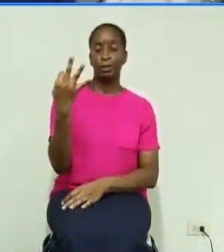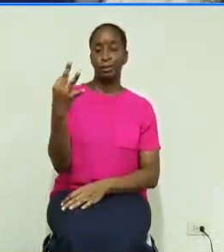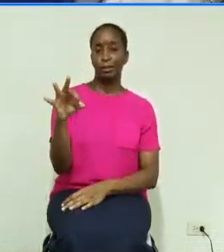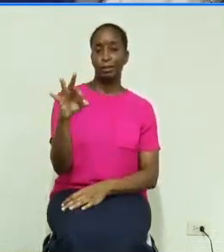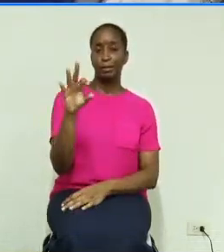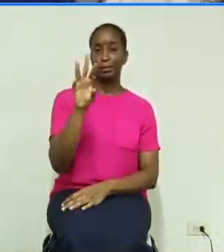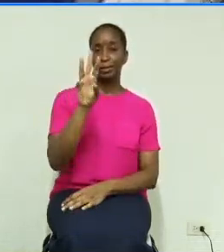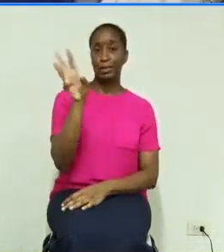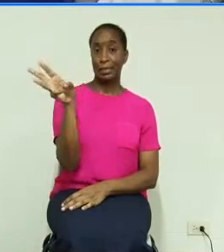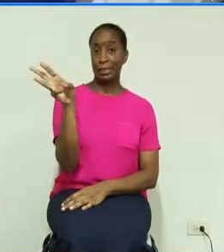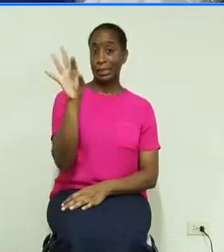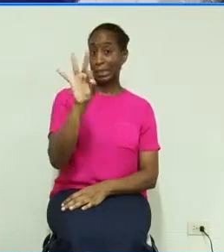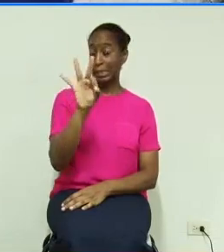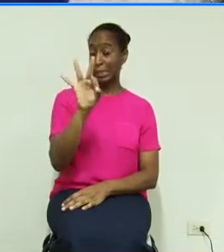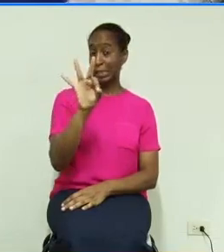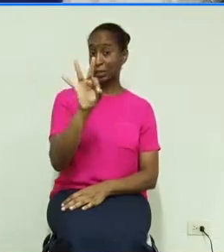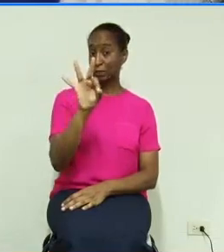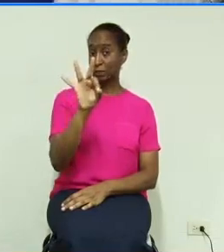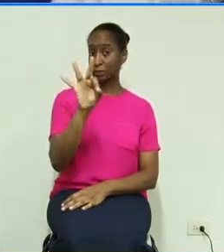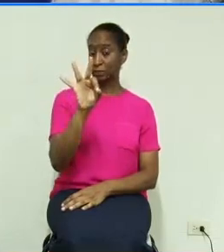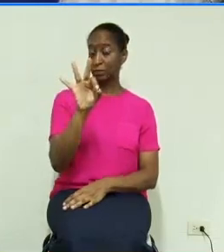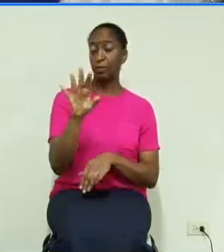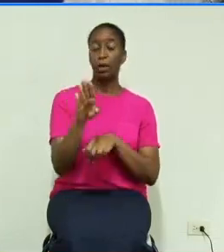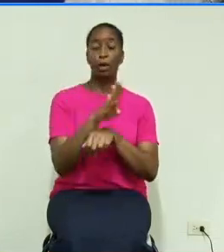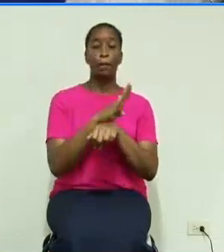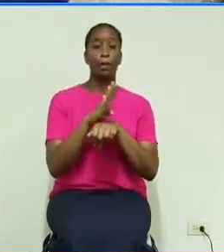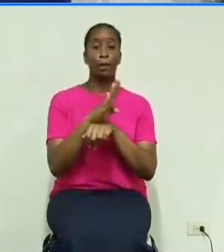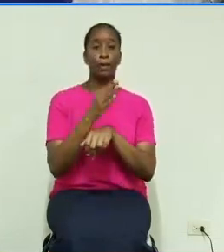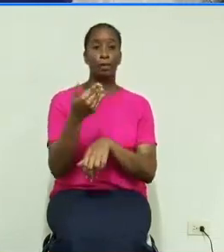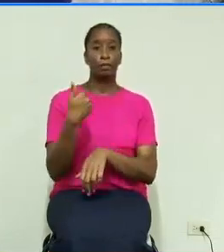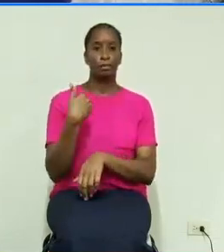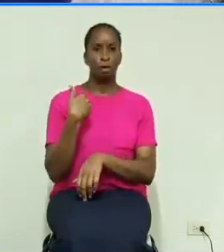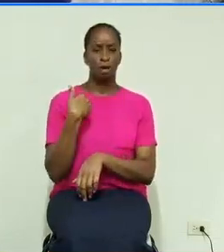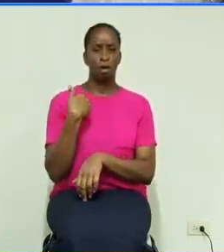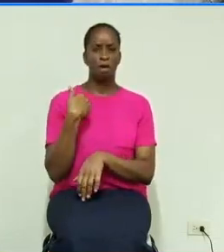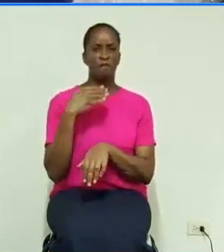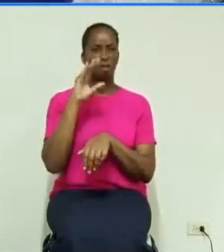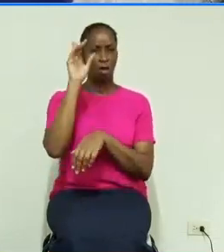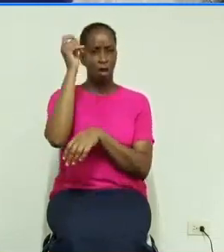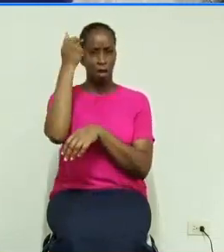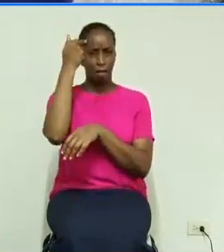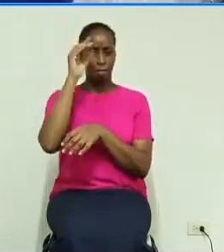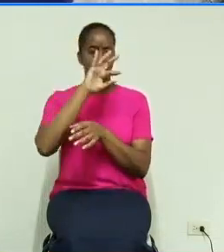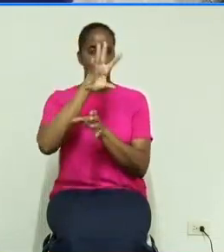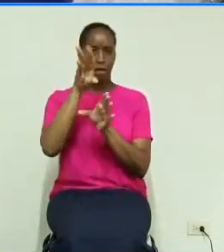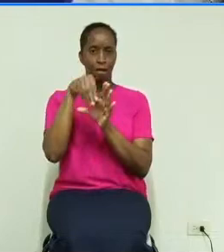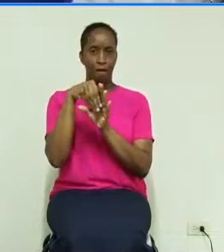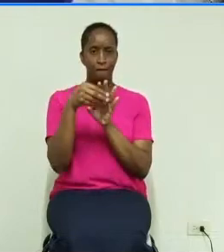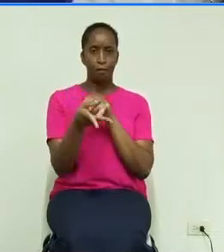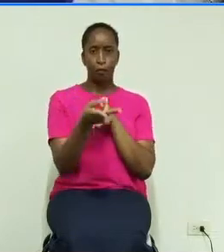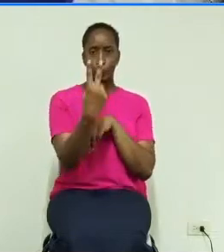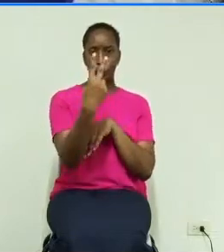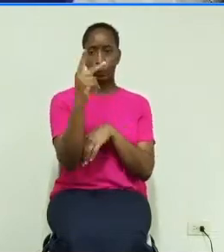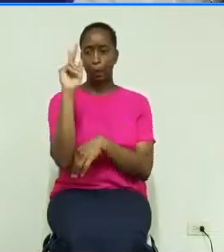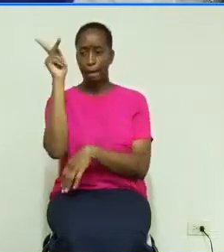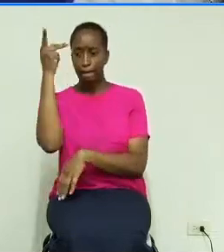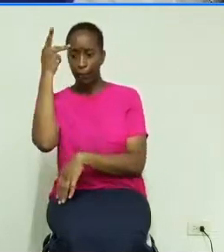I had long read that Barbados has the third oldest